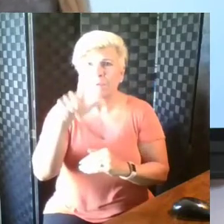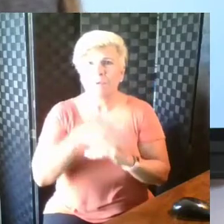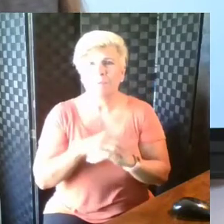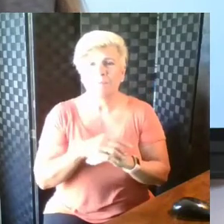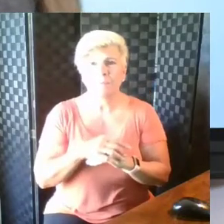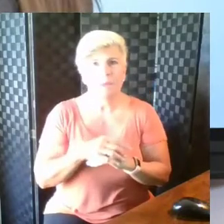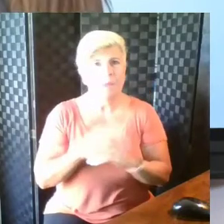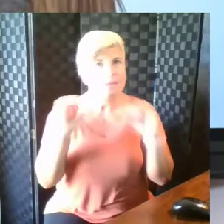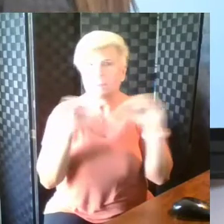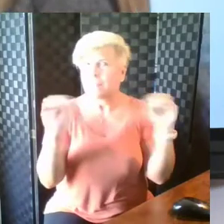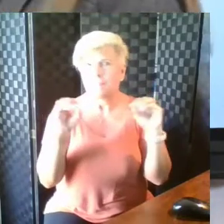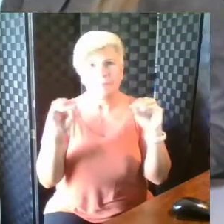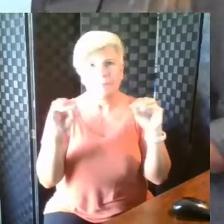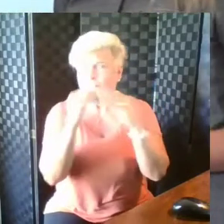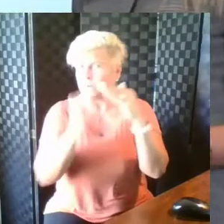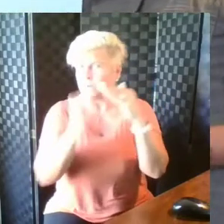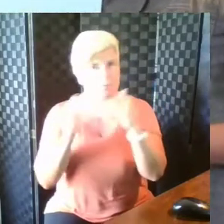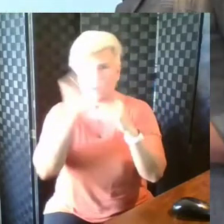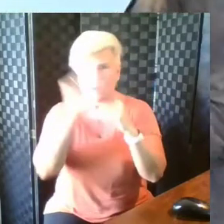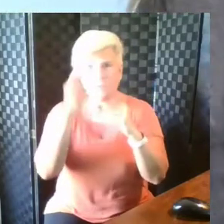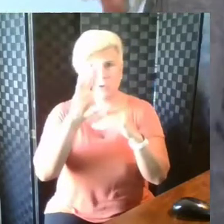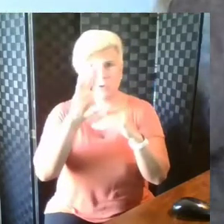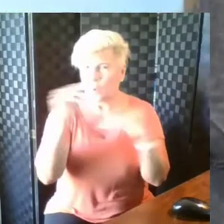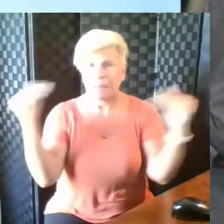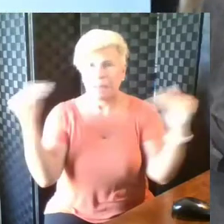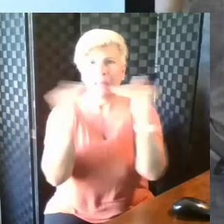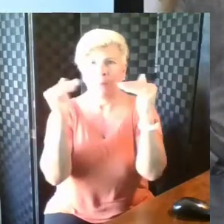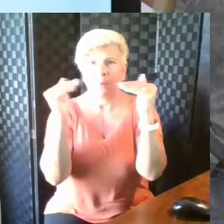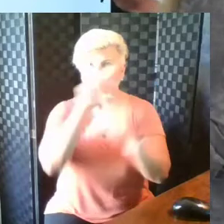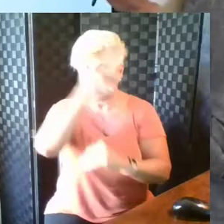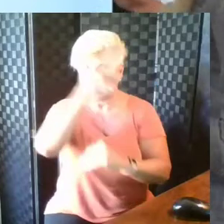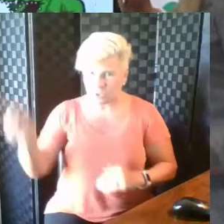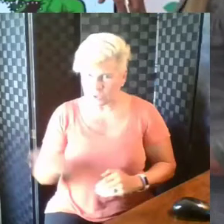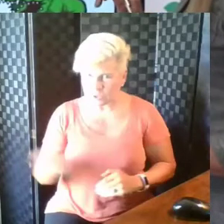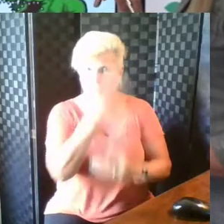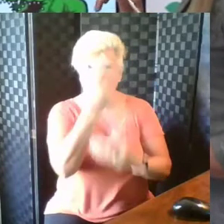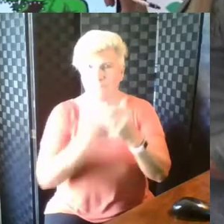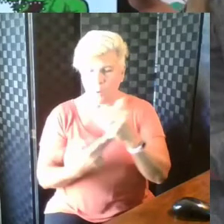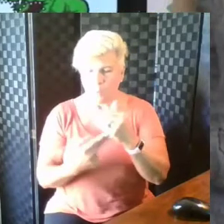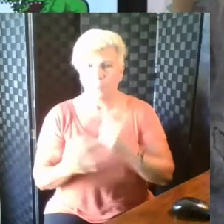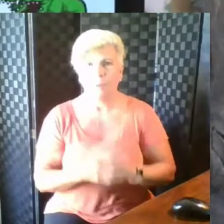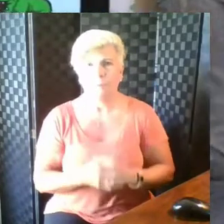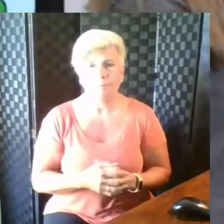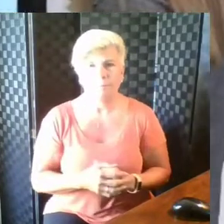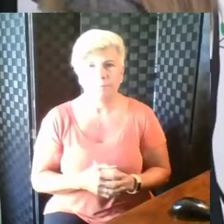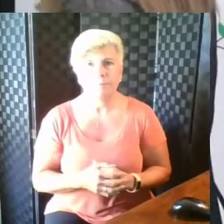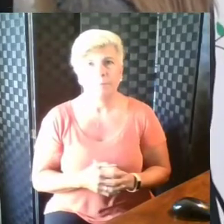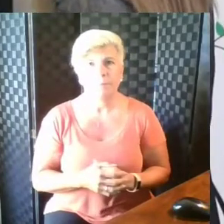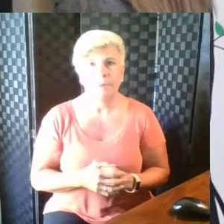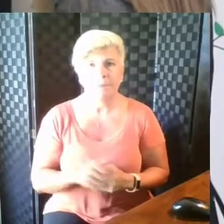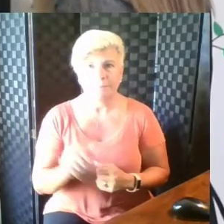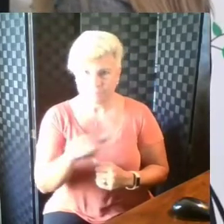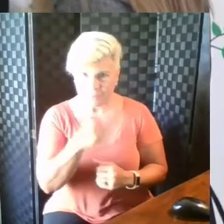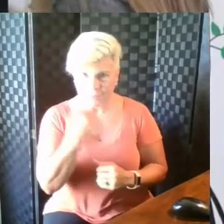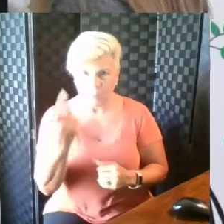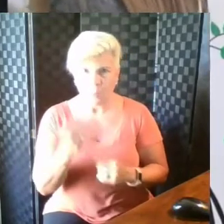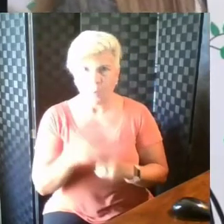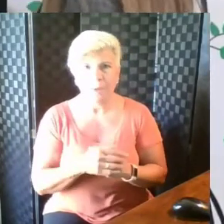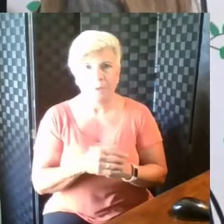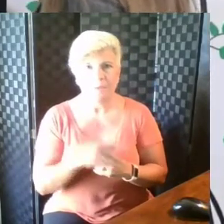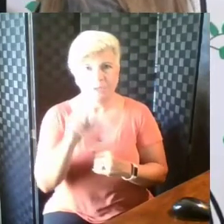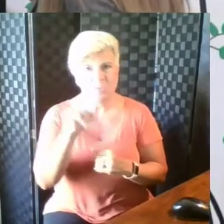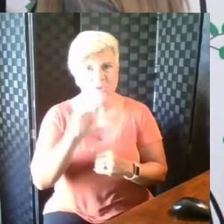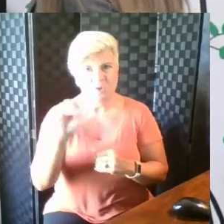less. We would circle the 2 of them together because they are equal. Let's look at a few more groups and see if they're equal. Back into our